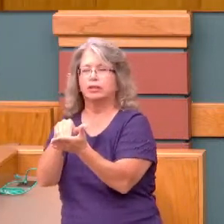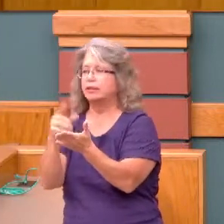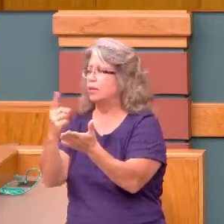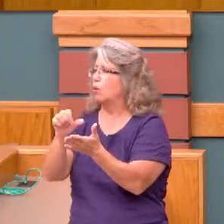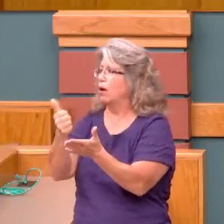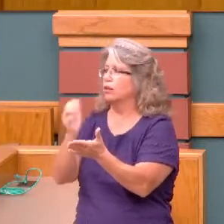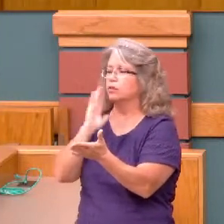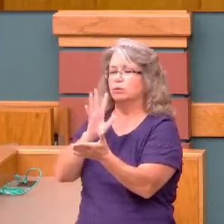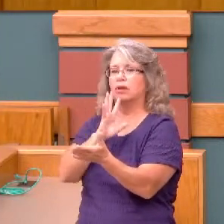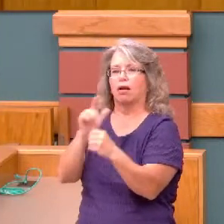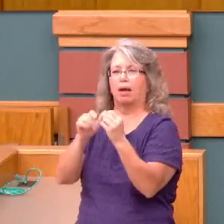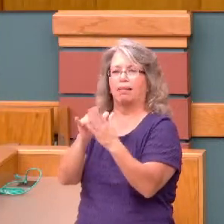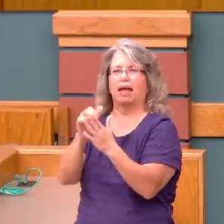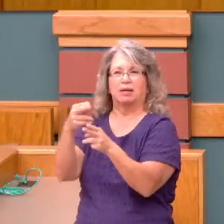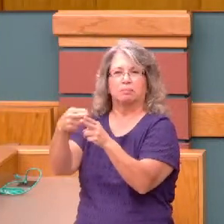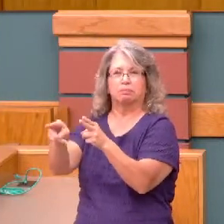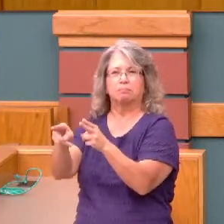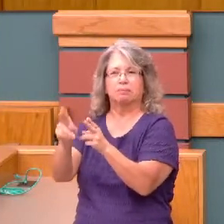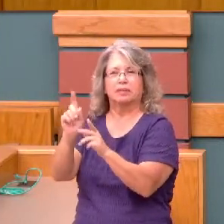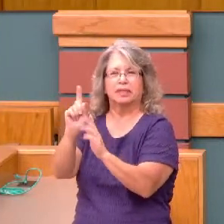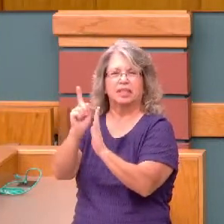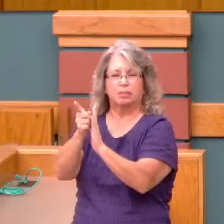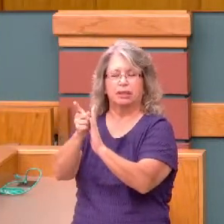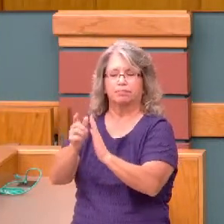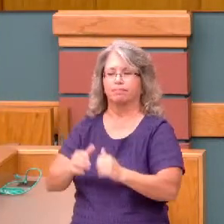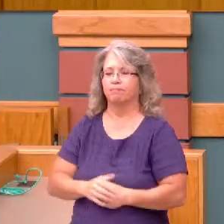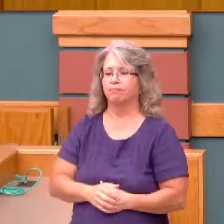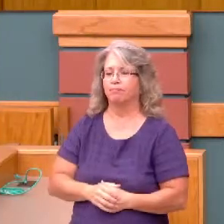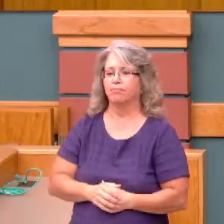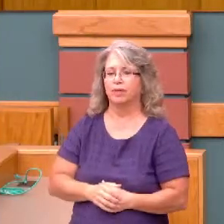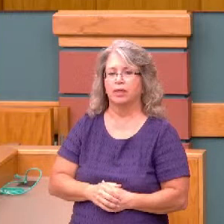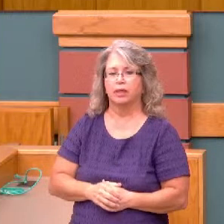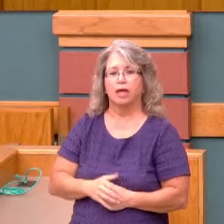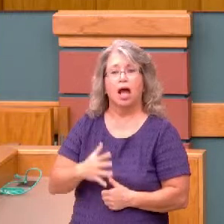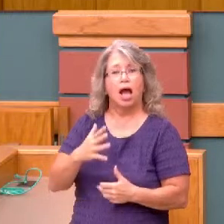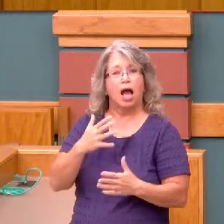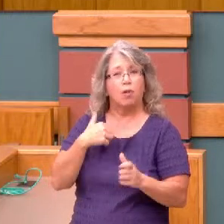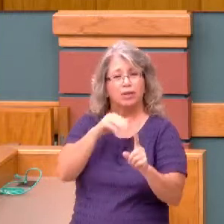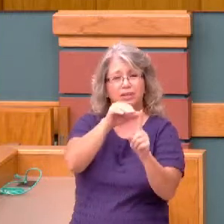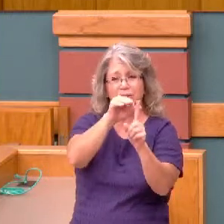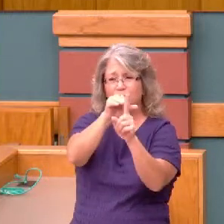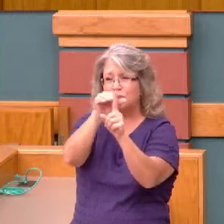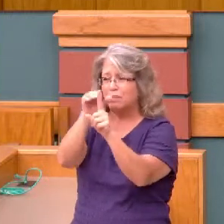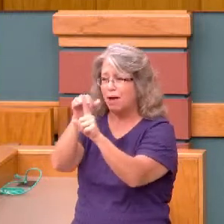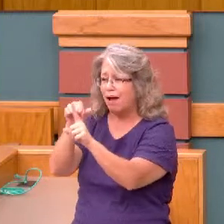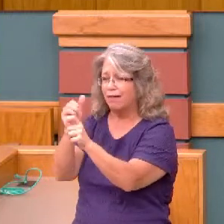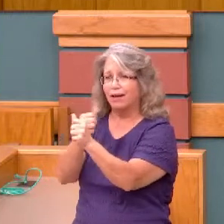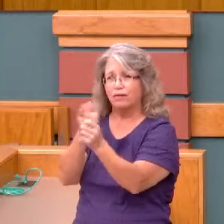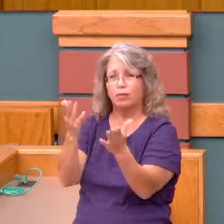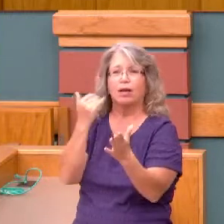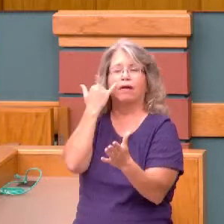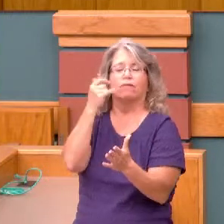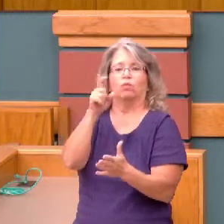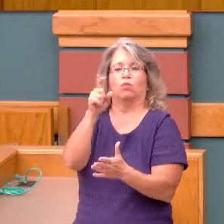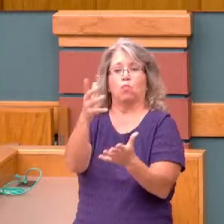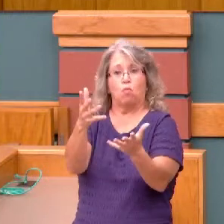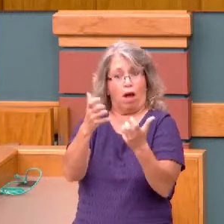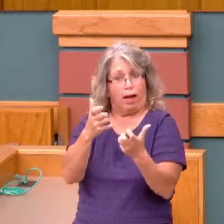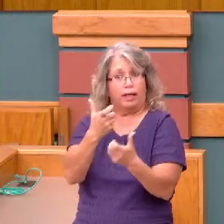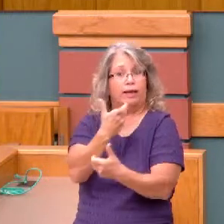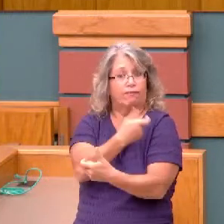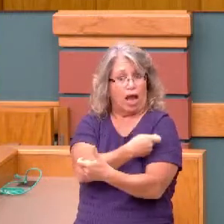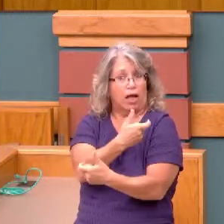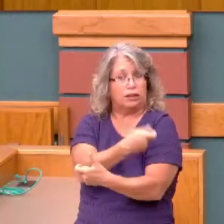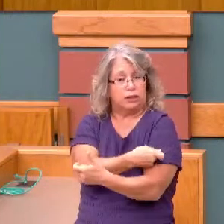I want to please remind everyone that if you want a vaccination but maybe need a ride to get one, our Corpus Christi